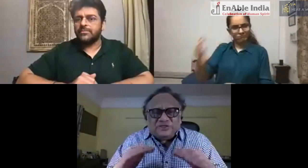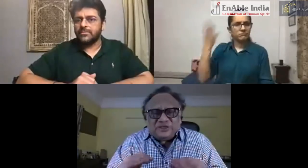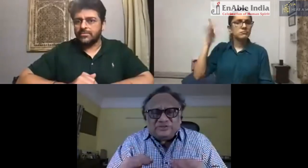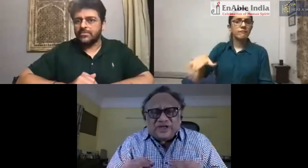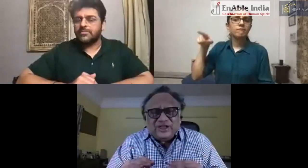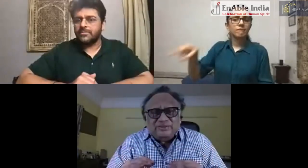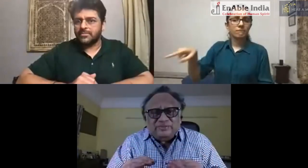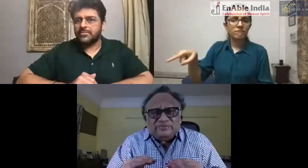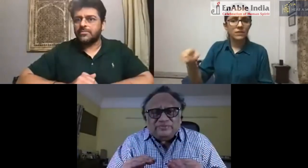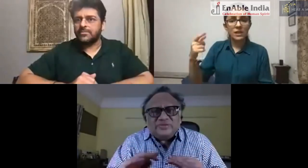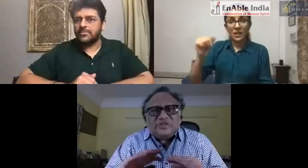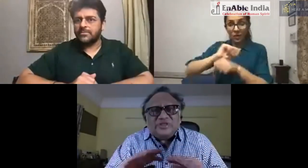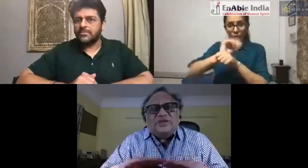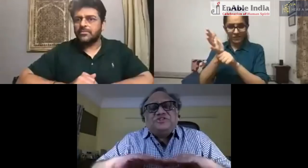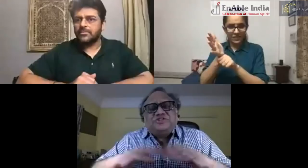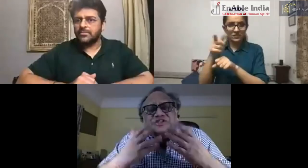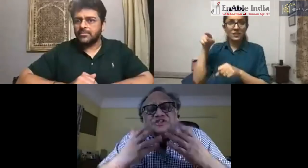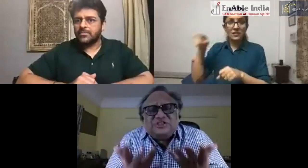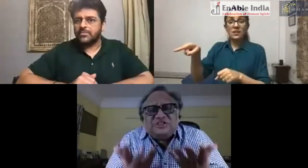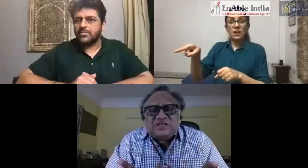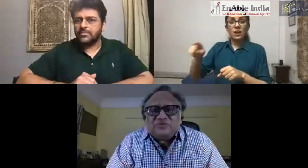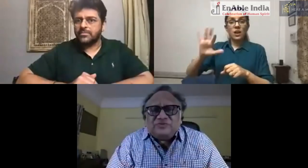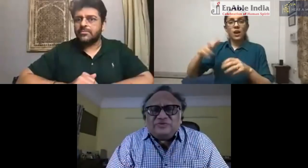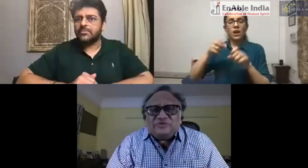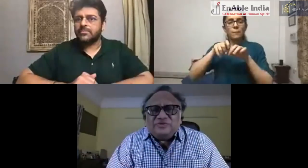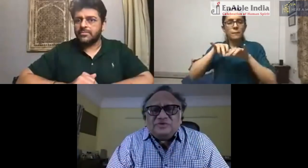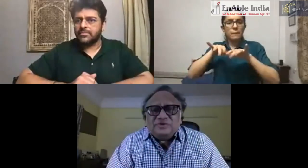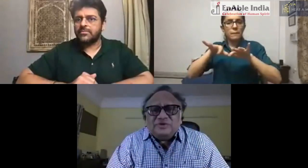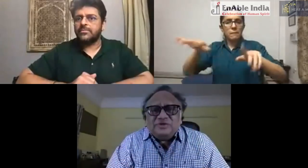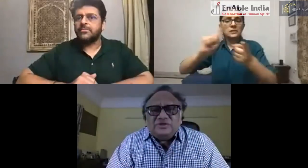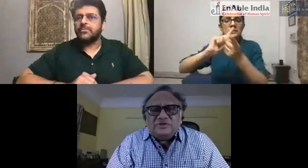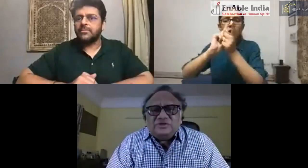After some time, it changes itself.